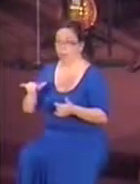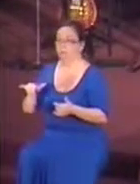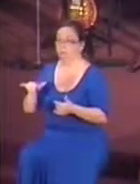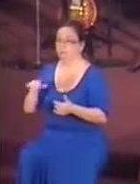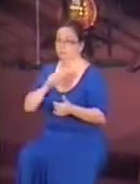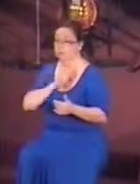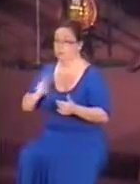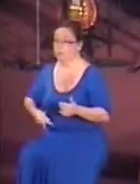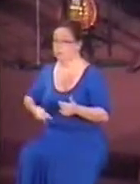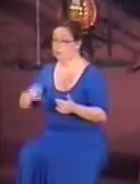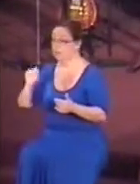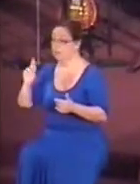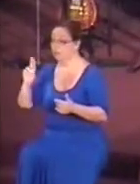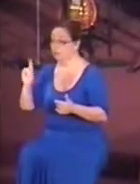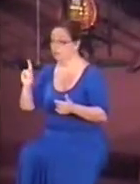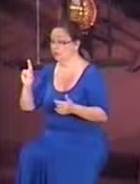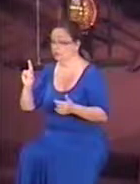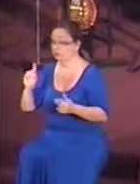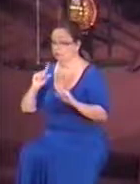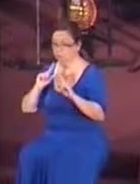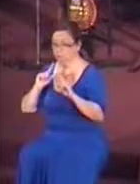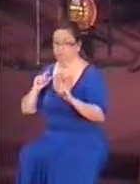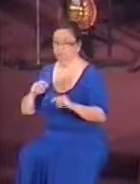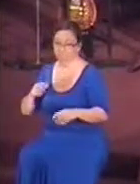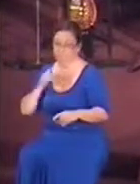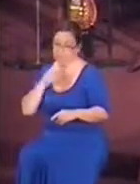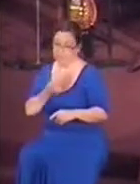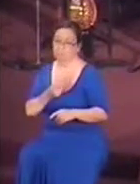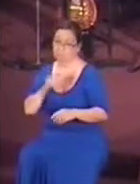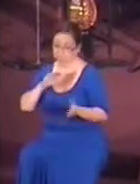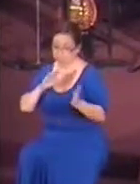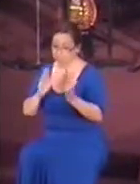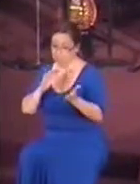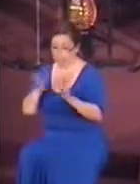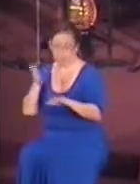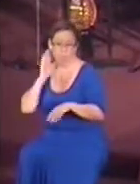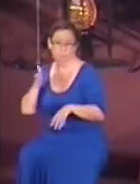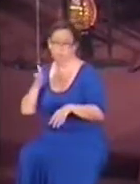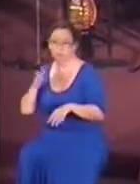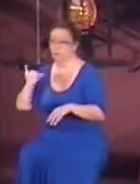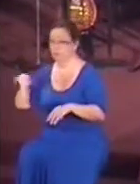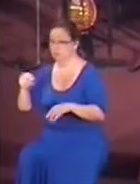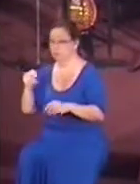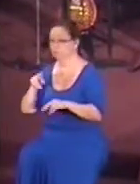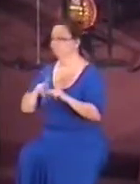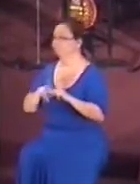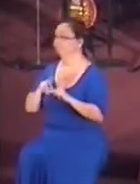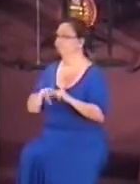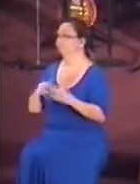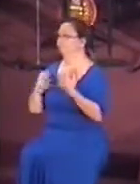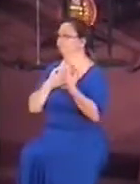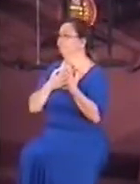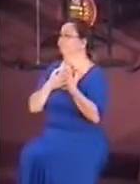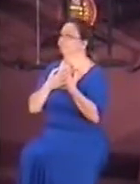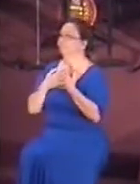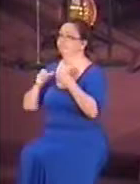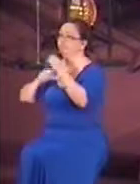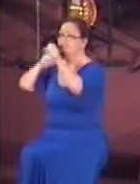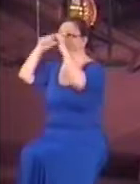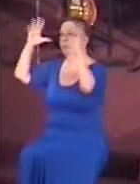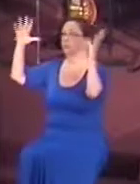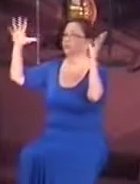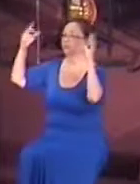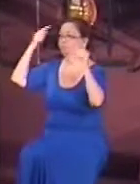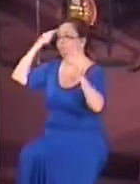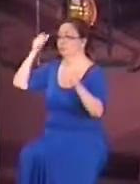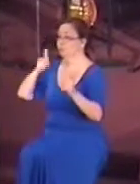The king, Herod, had sentenced John to death, going to put his head on a platter, and so John is sitting in jail, and you can imagine, just